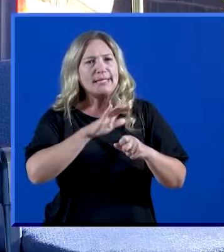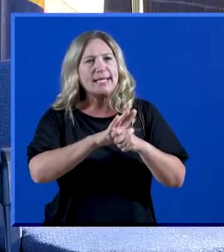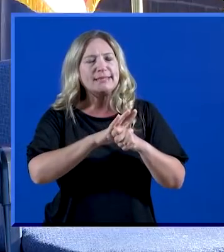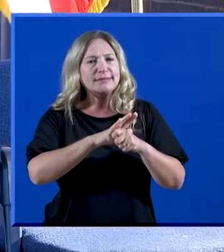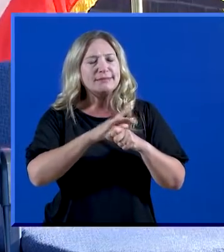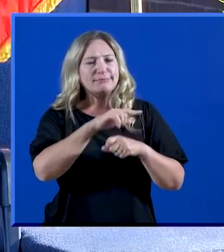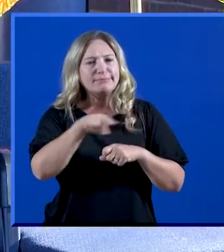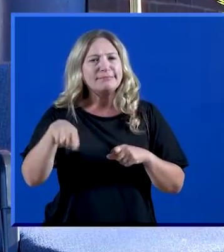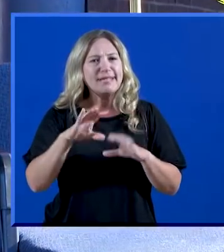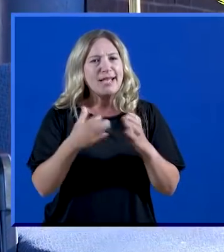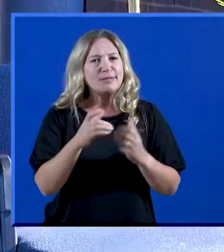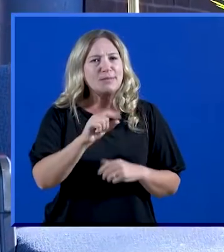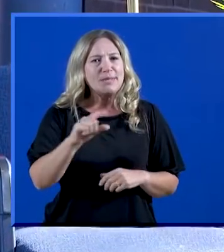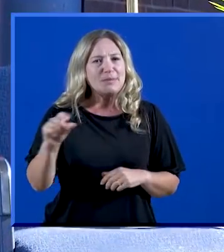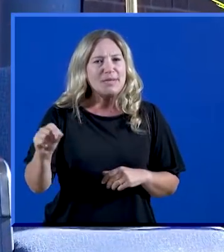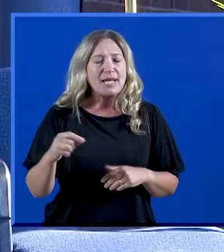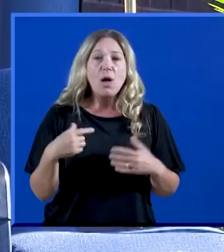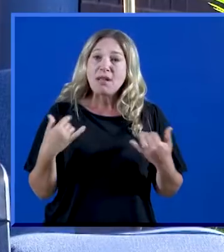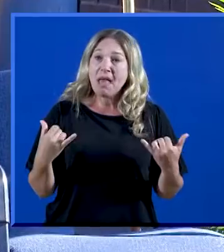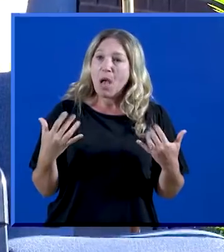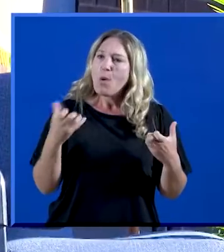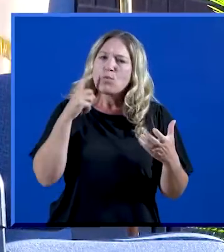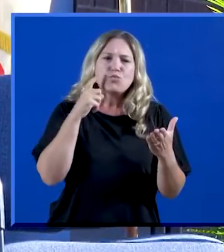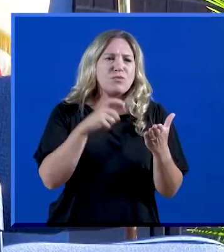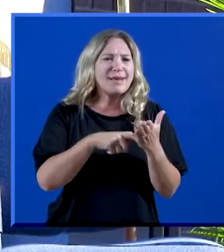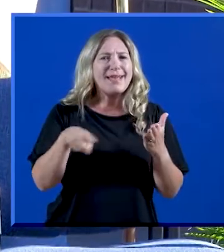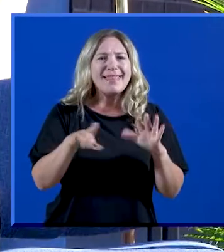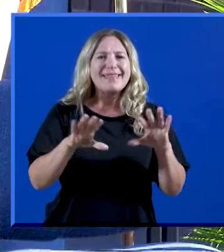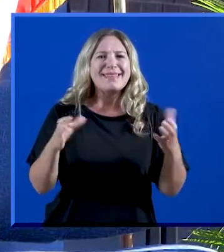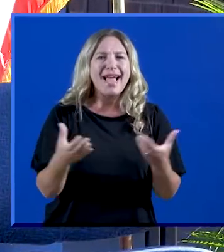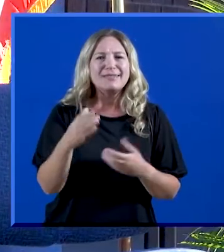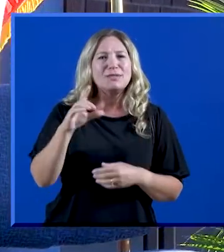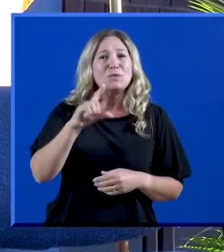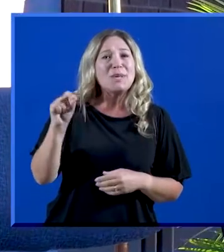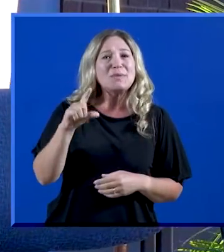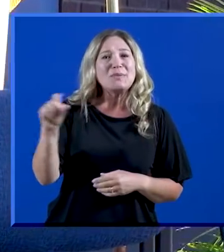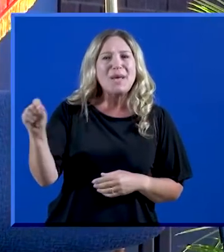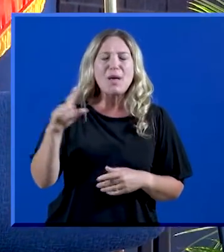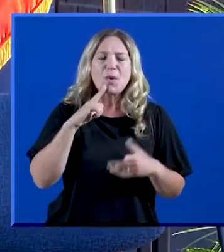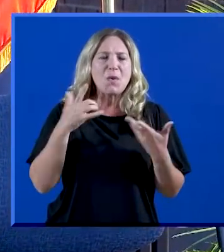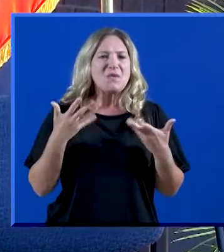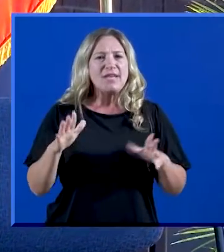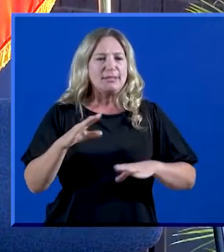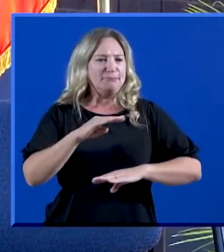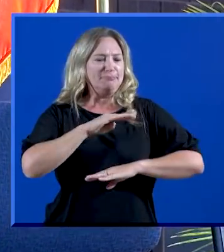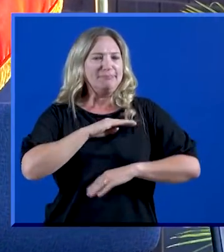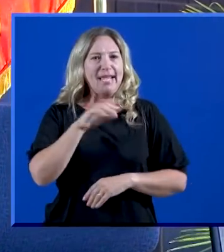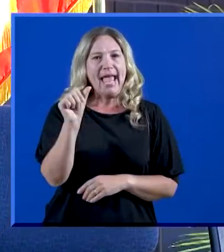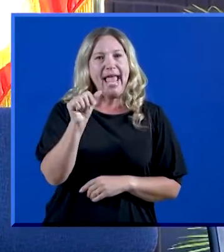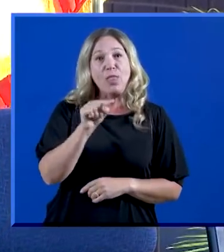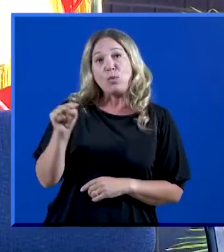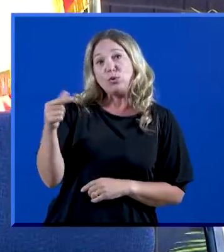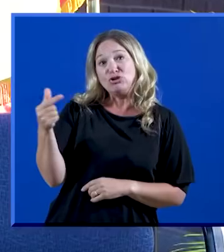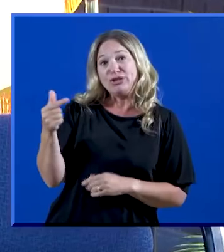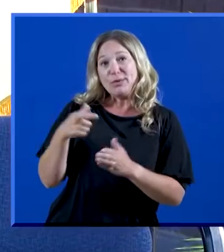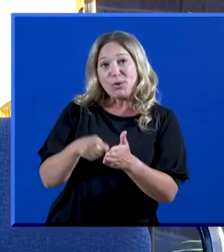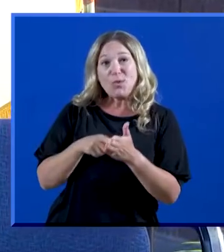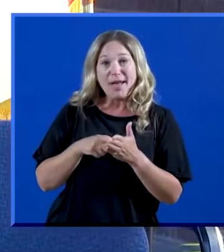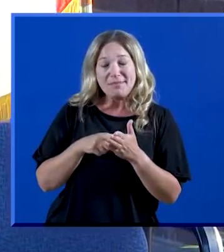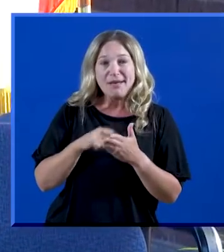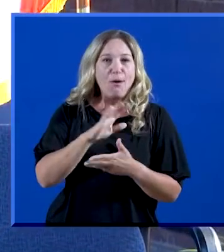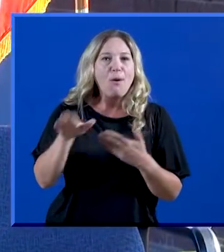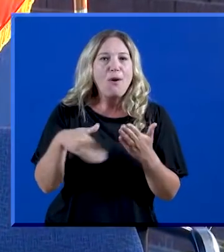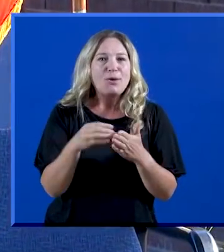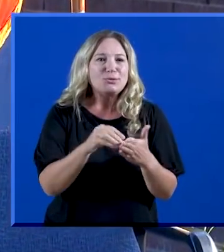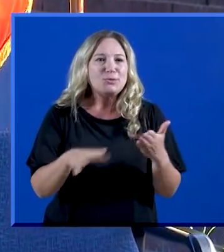At this time, we would like to recognize all students in the class of 2020 who have completed the A through G requirements.